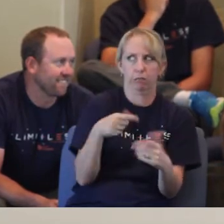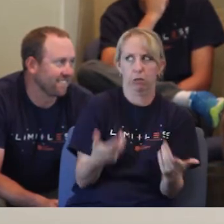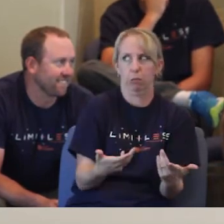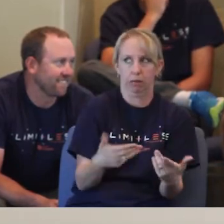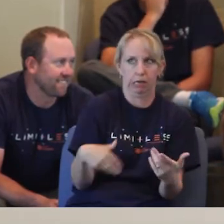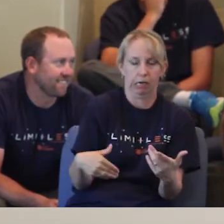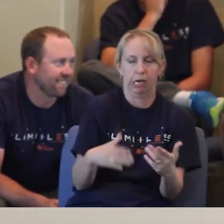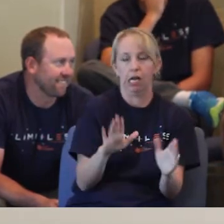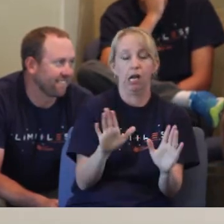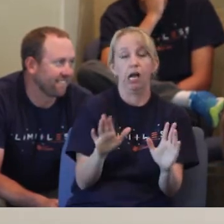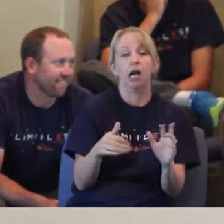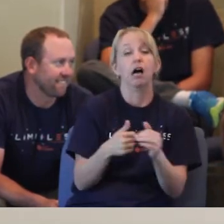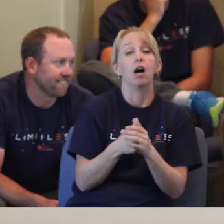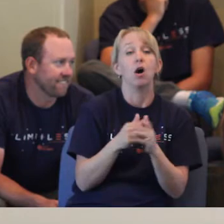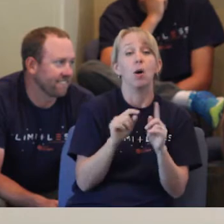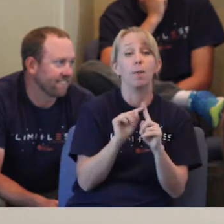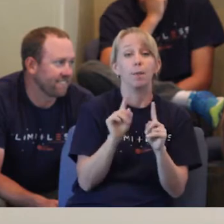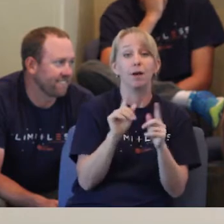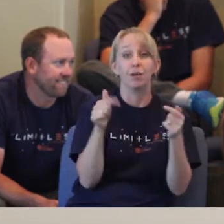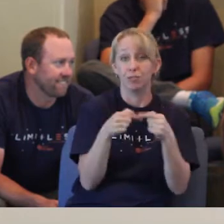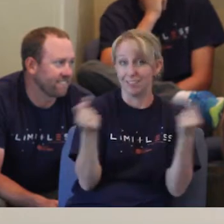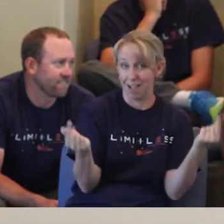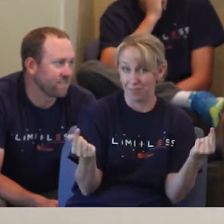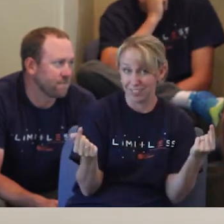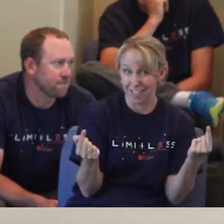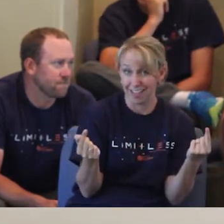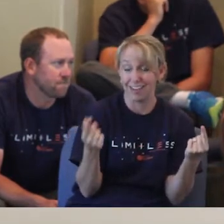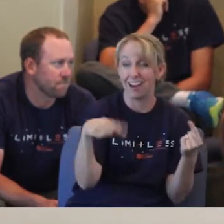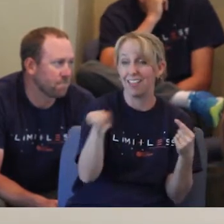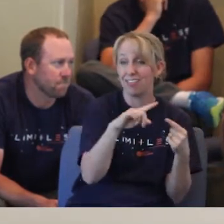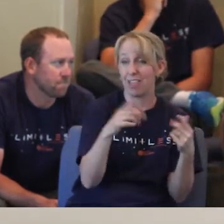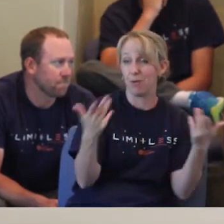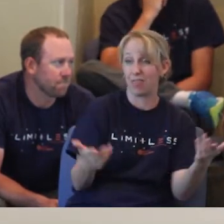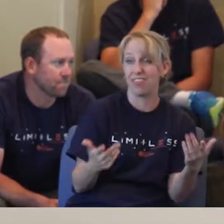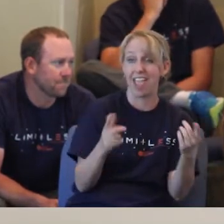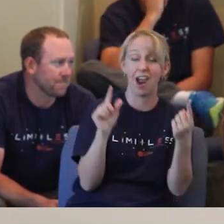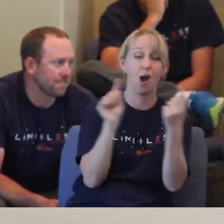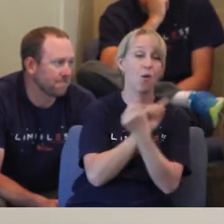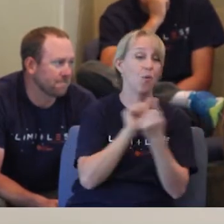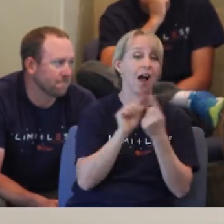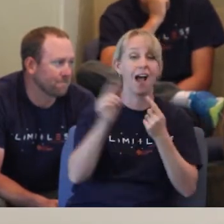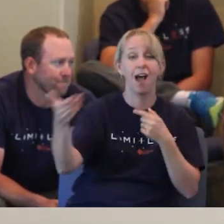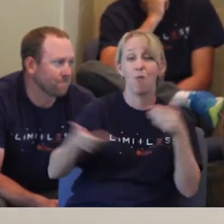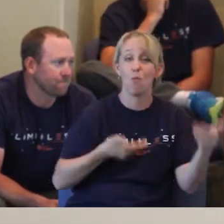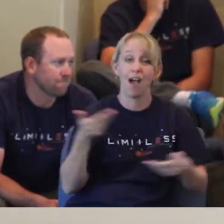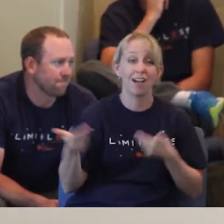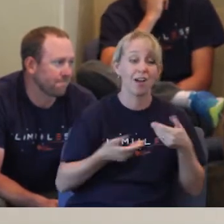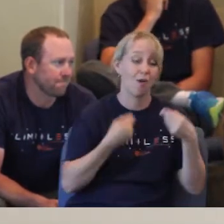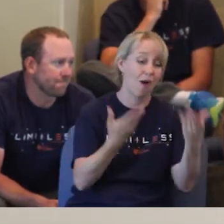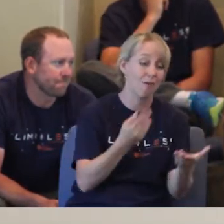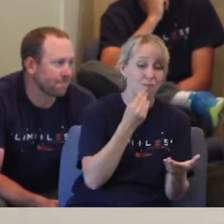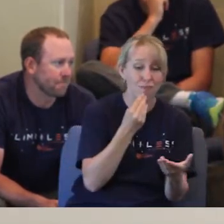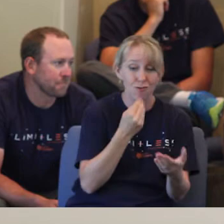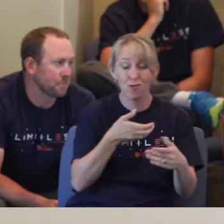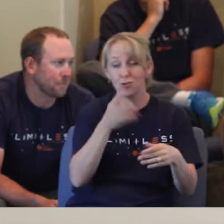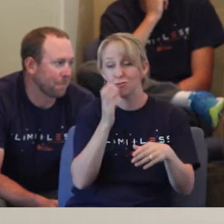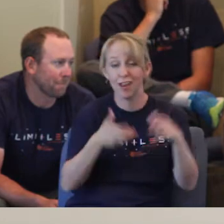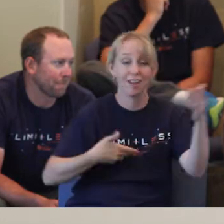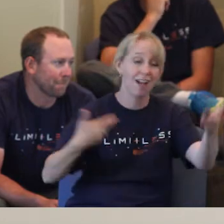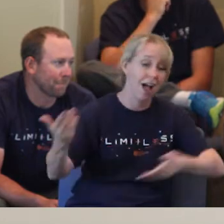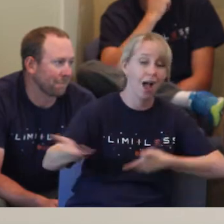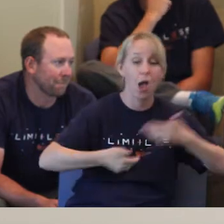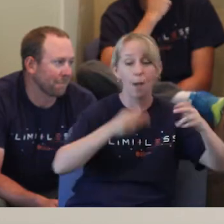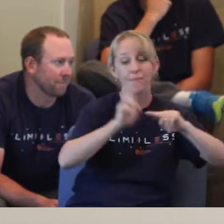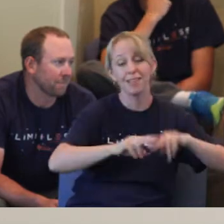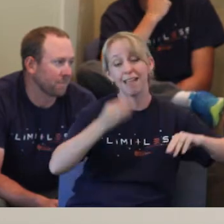And it was like the exact opposite. They came up to us, they welcomed us, they offered us food, they offered us drink. They're just like, come, sit,